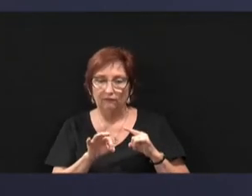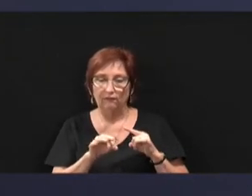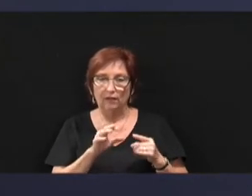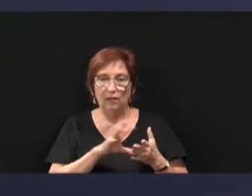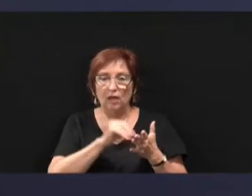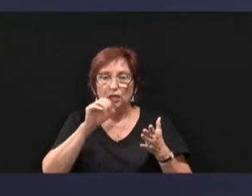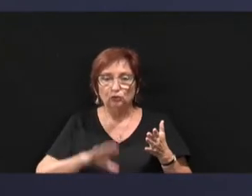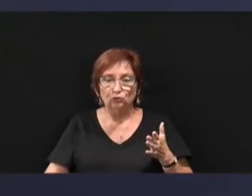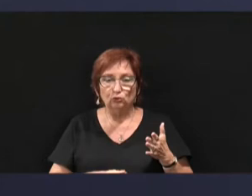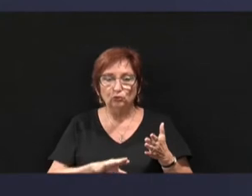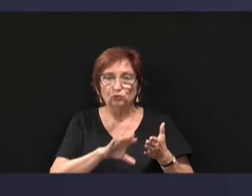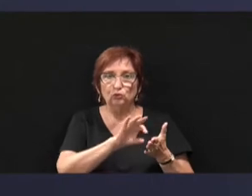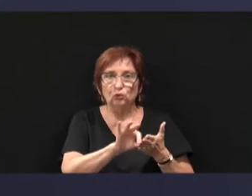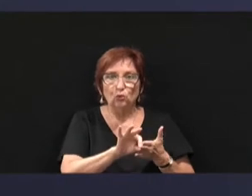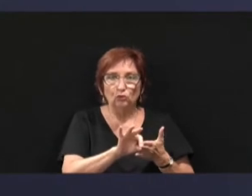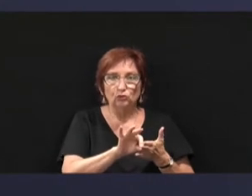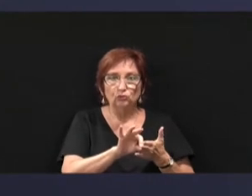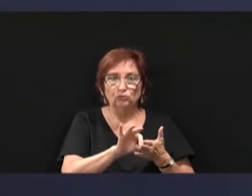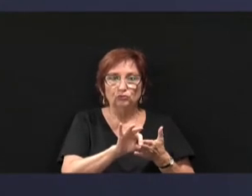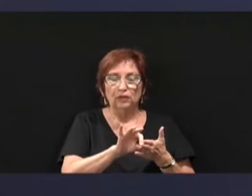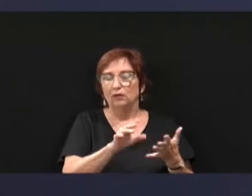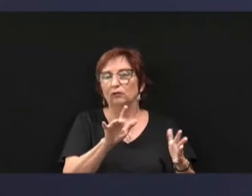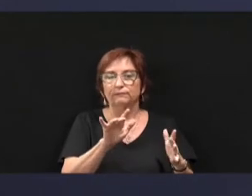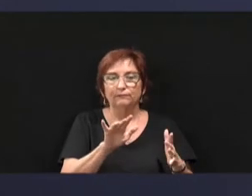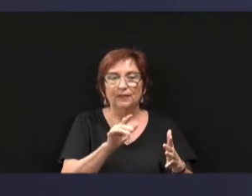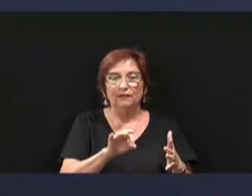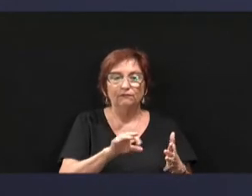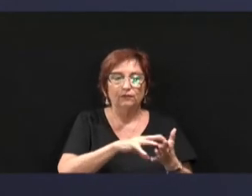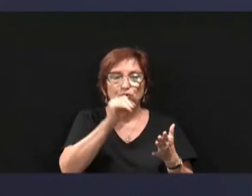they're allowed one self-correction, and then